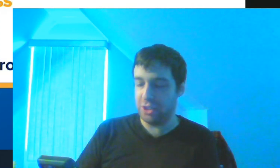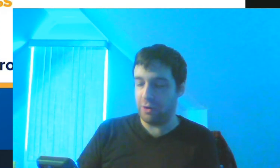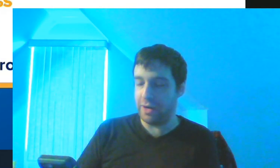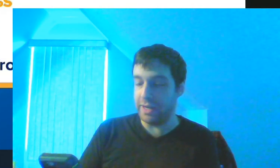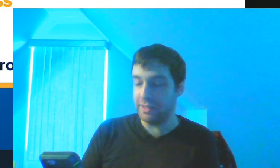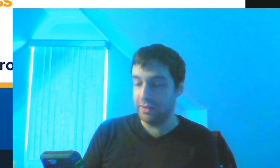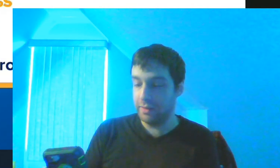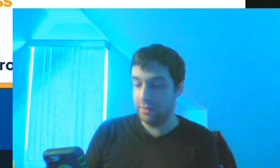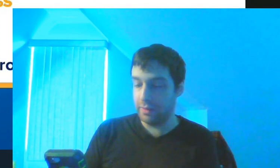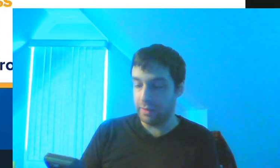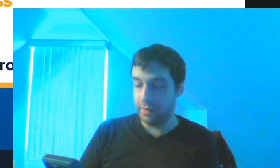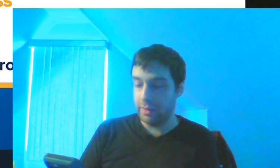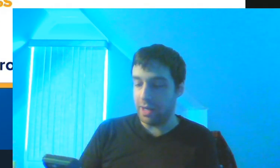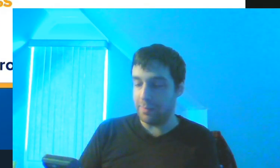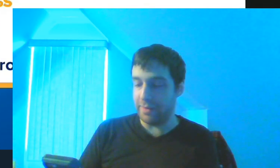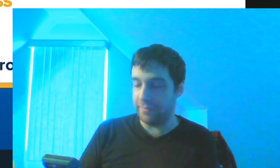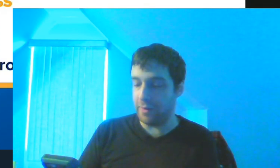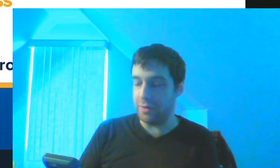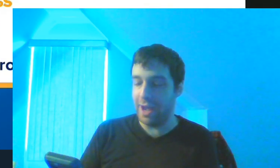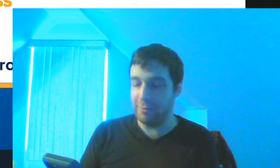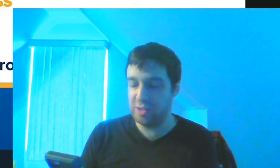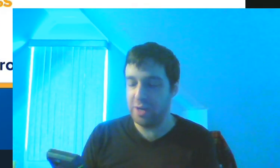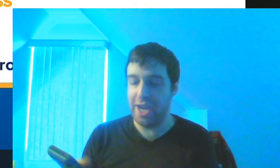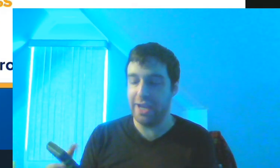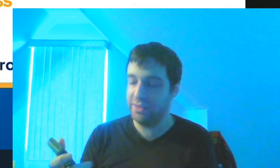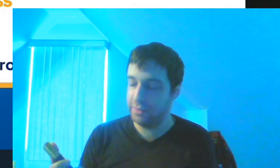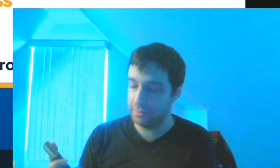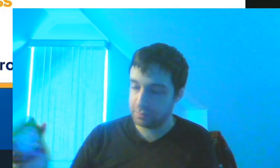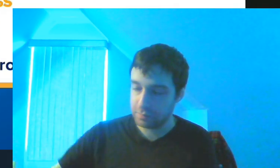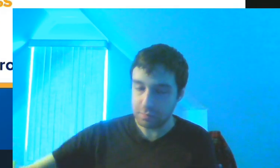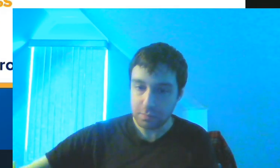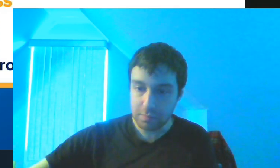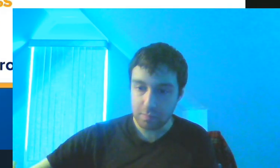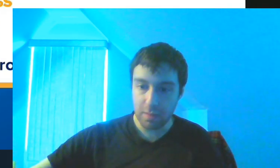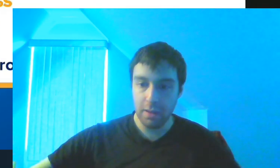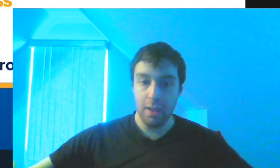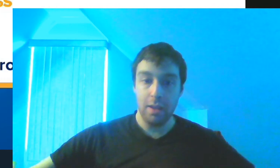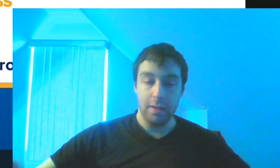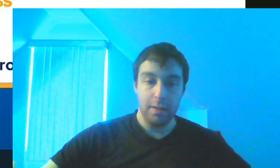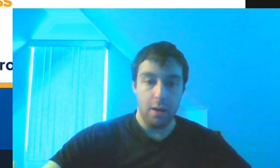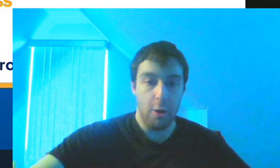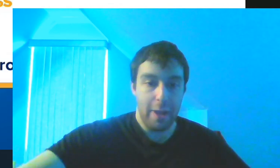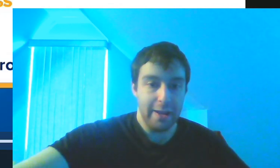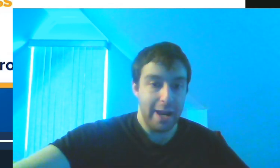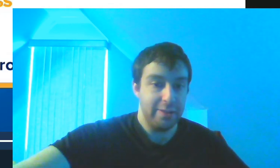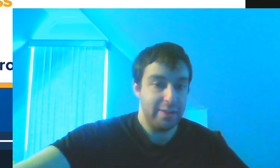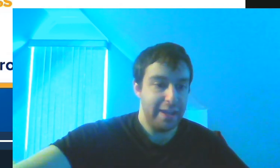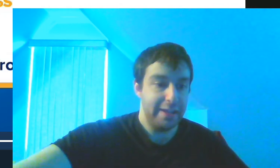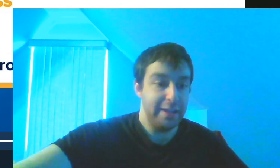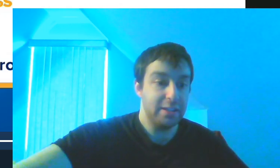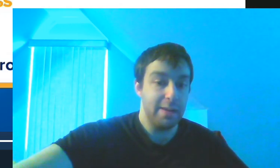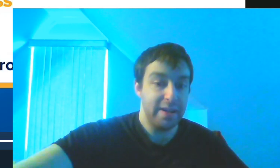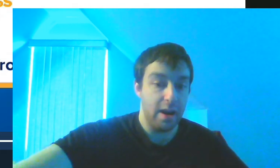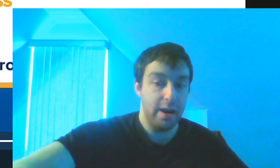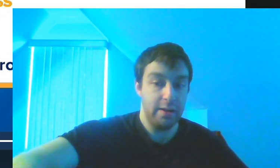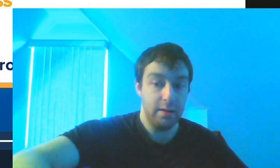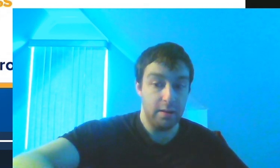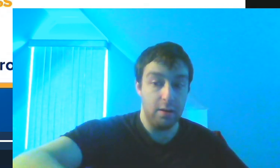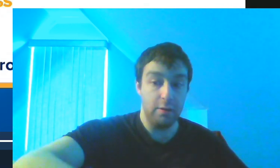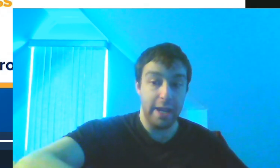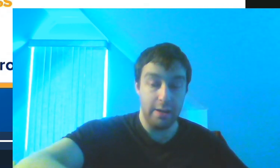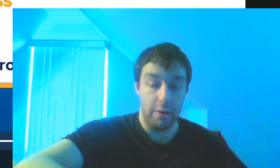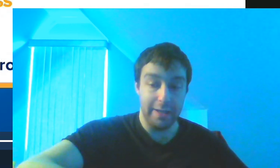I charted it on my phone. Yeah, it was 28th. Oh, hang on. I think he's coming